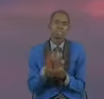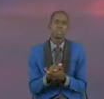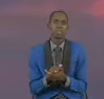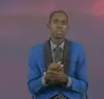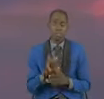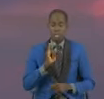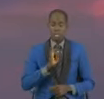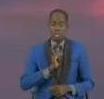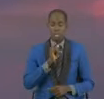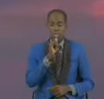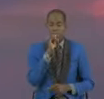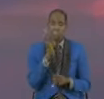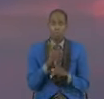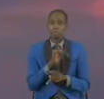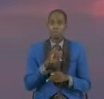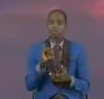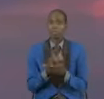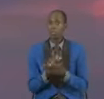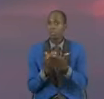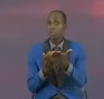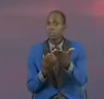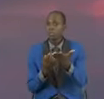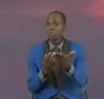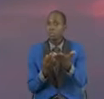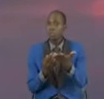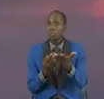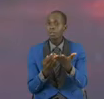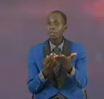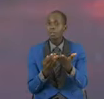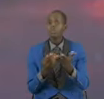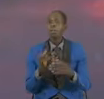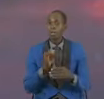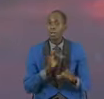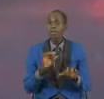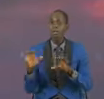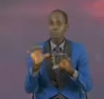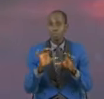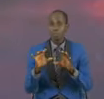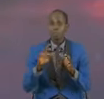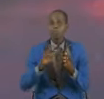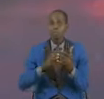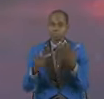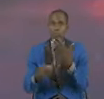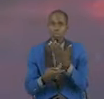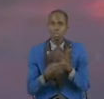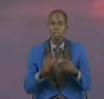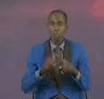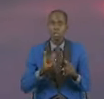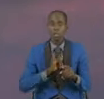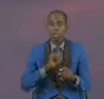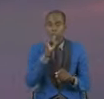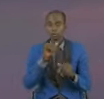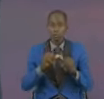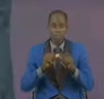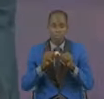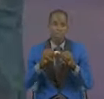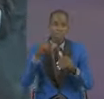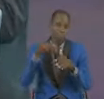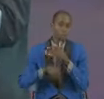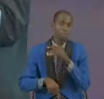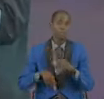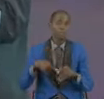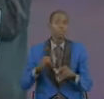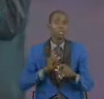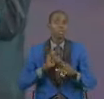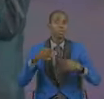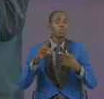that. I do crusade, but I'm still deep alive. I go to other churches, but I'm